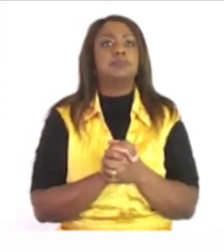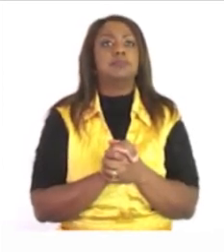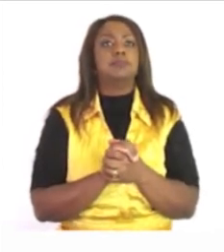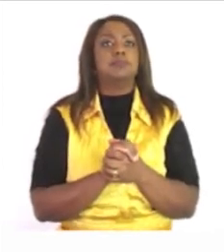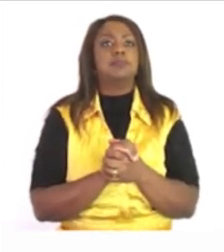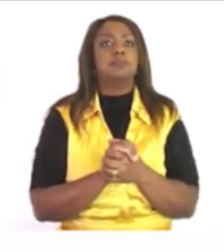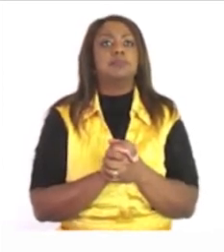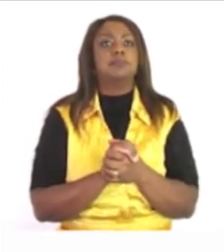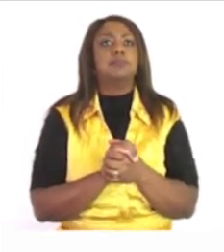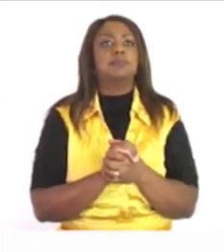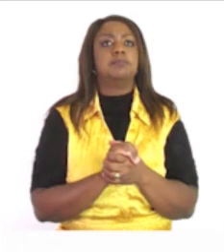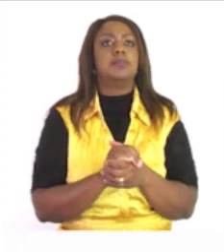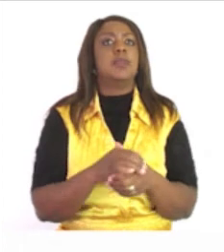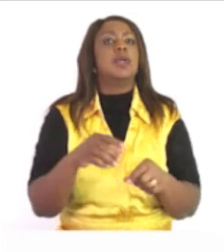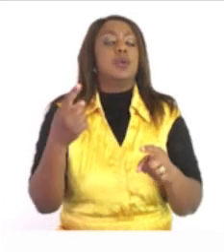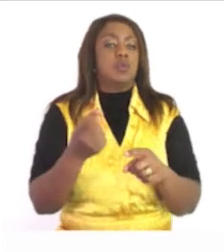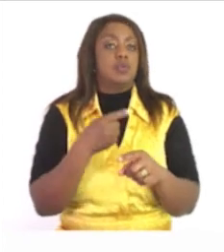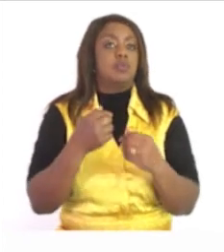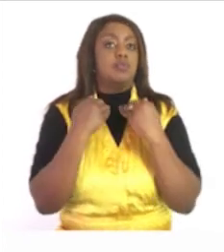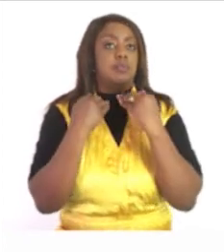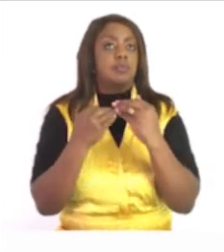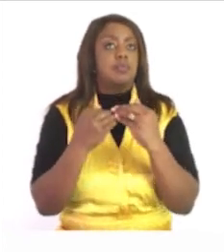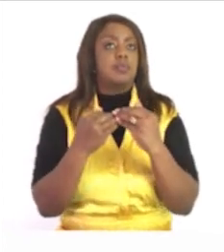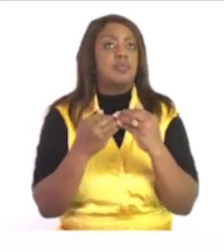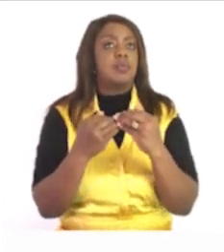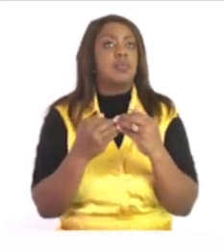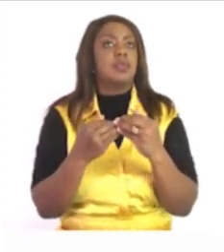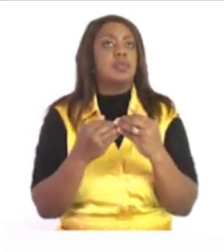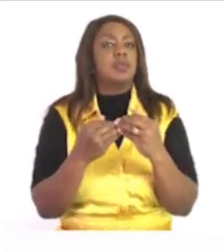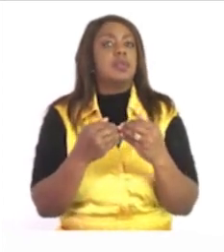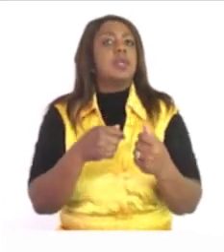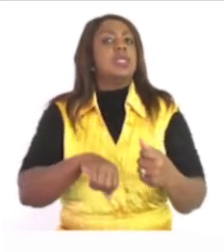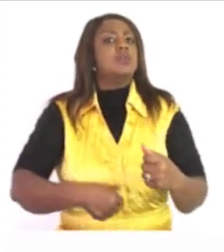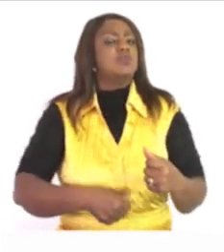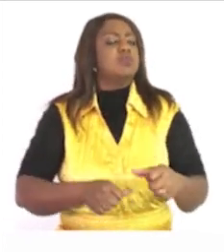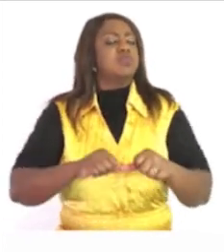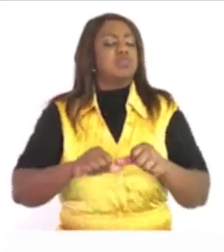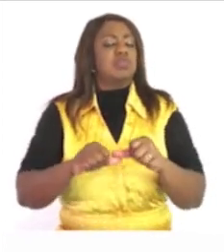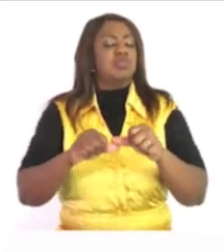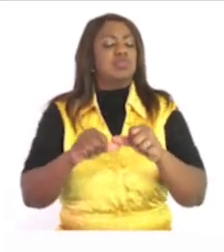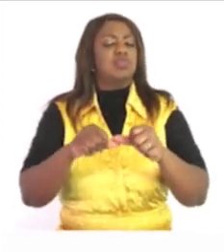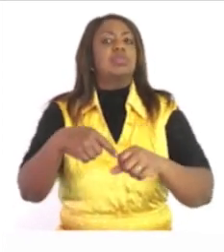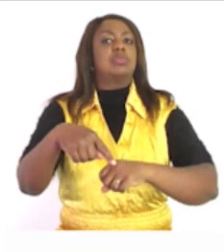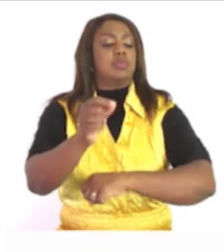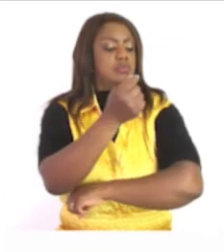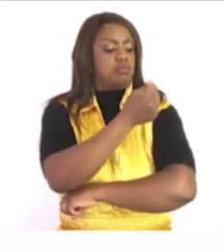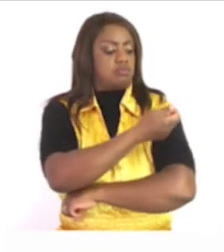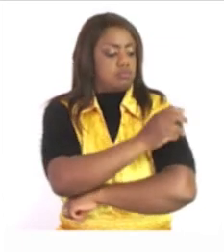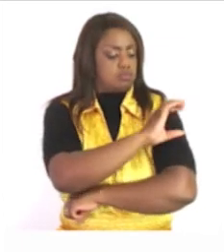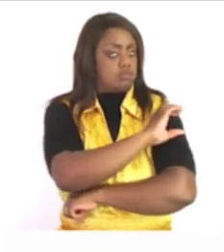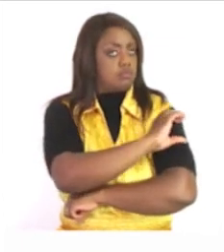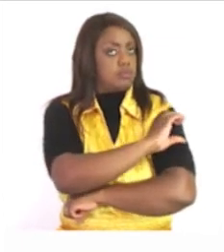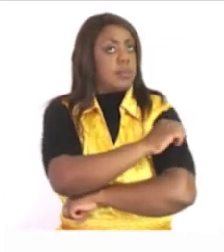very important, get vaccinated. This is the time when you can go to the clinics and then you can get a vaccine